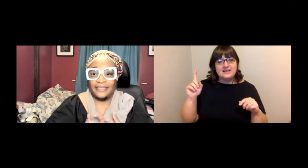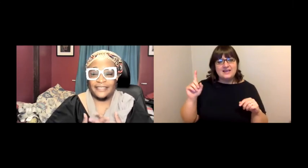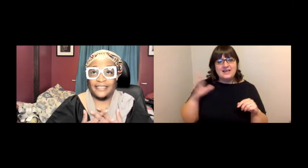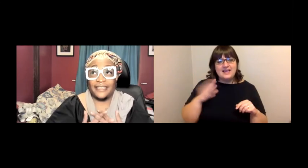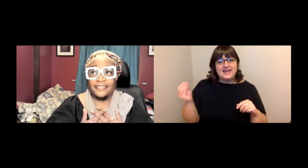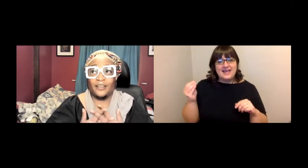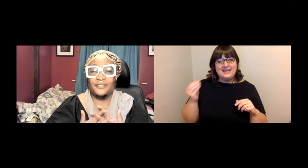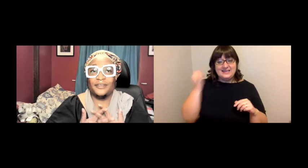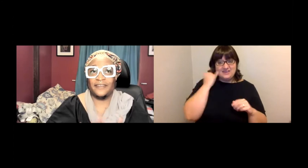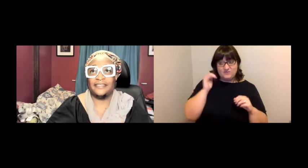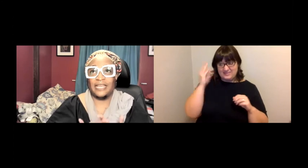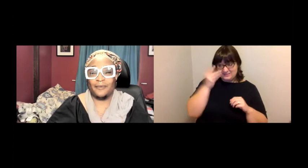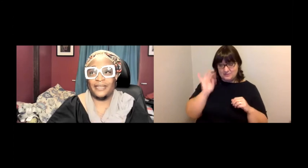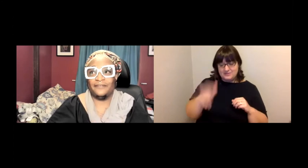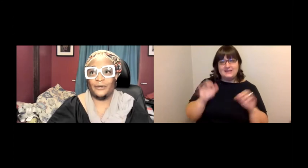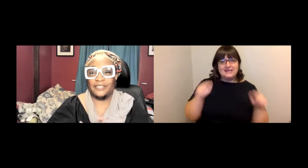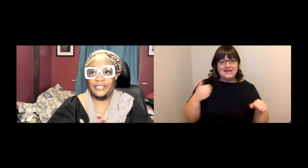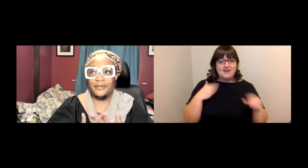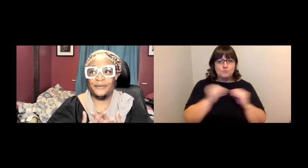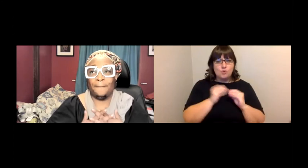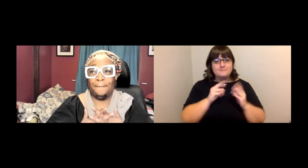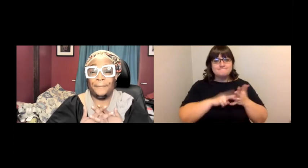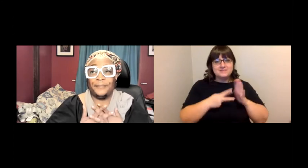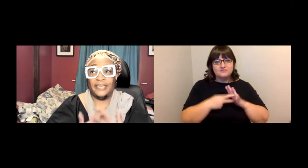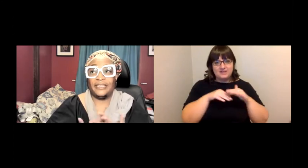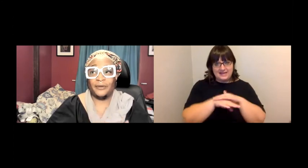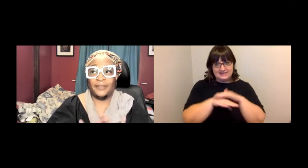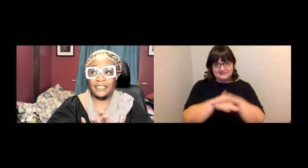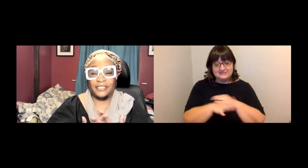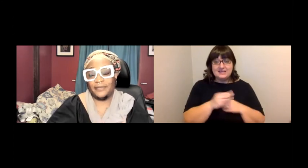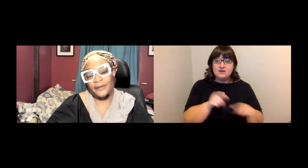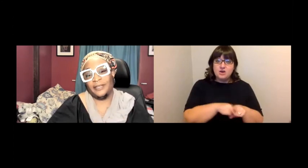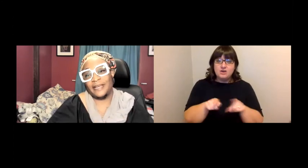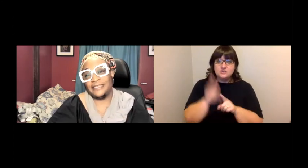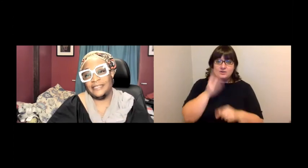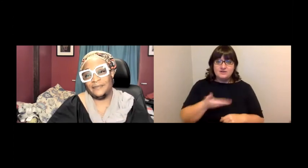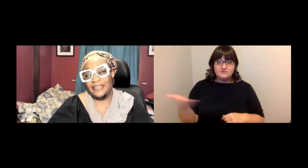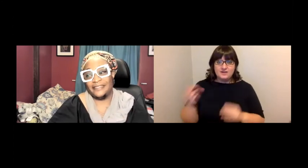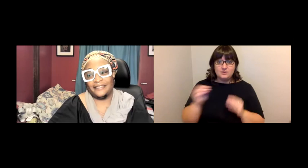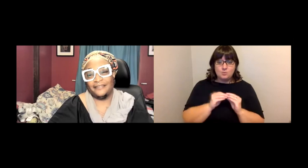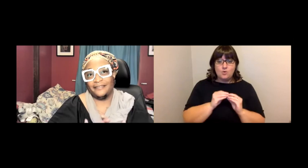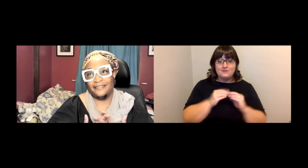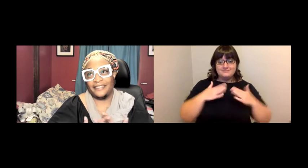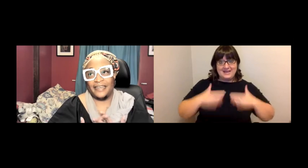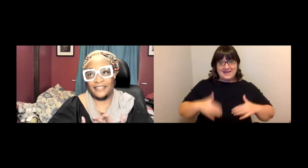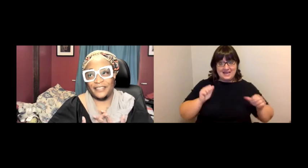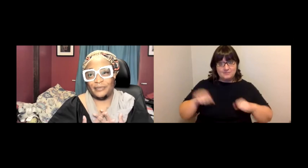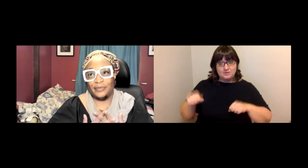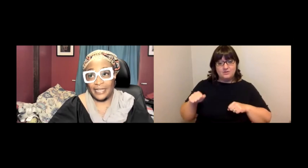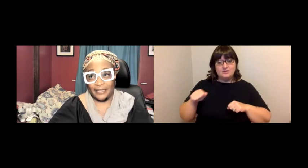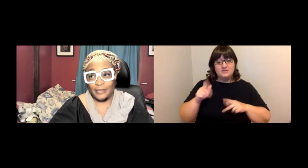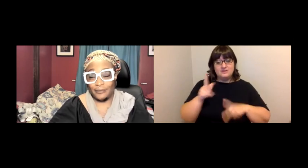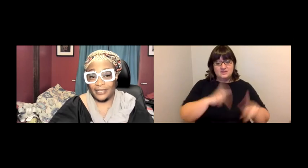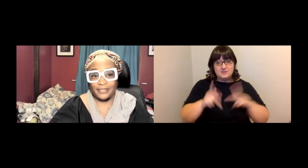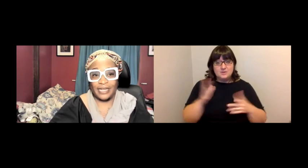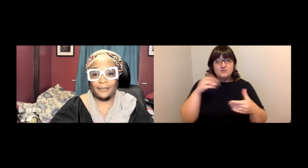meaningful access, and also invites able-bodied folks to be in more relationship to their own capacities, because society is going to be